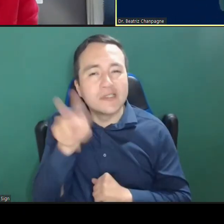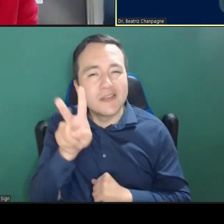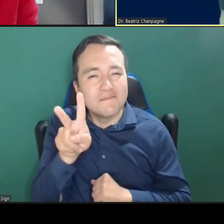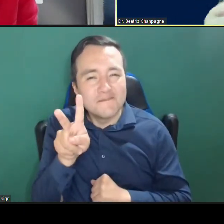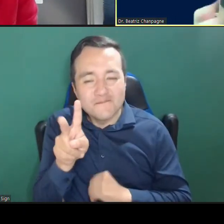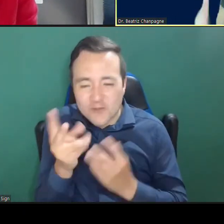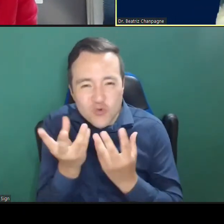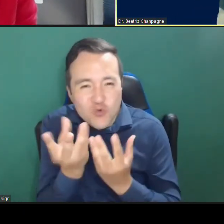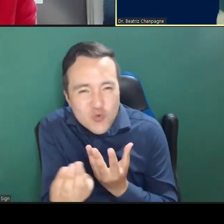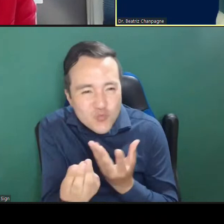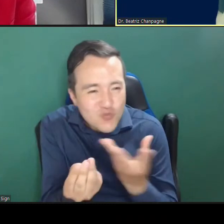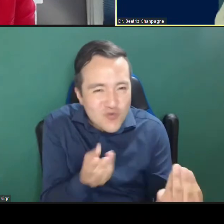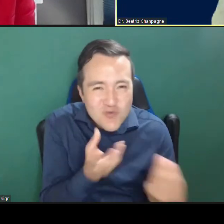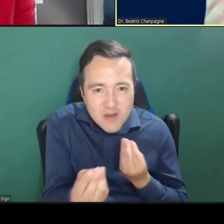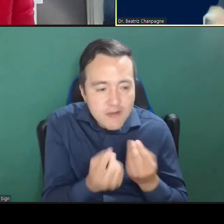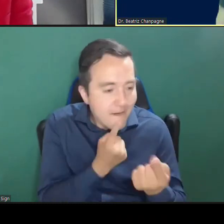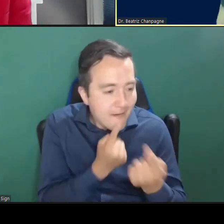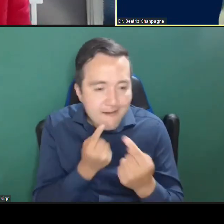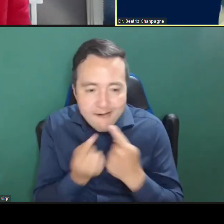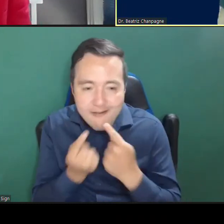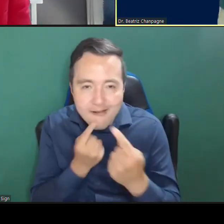groups